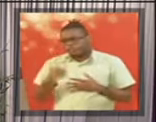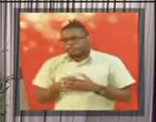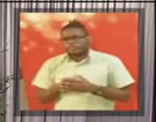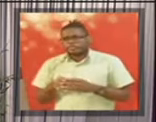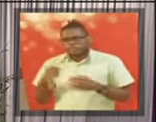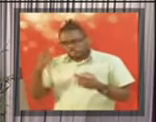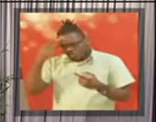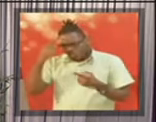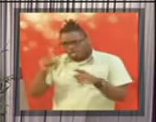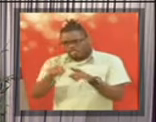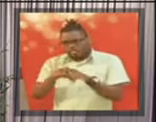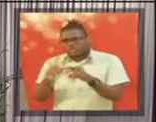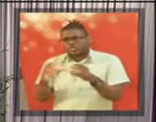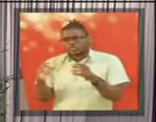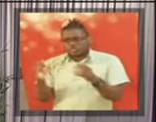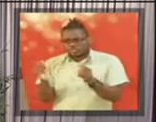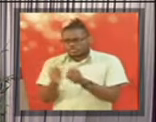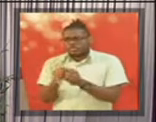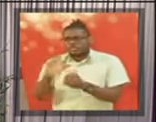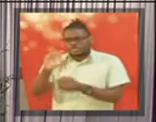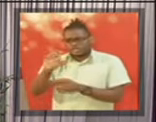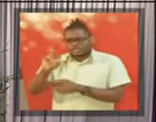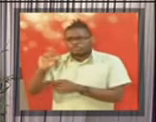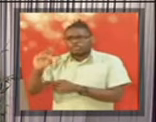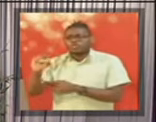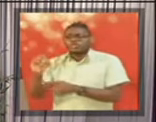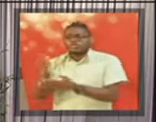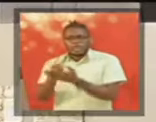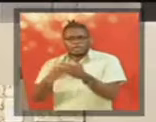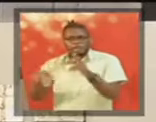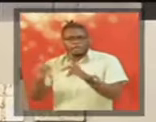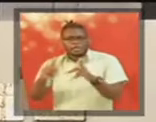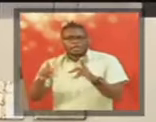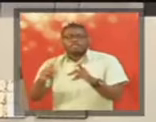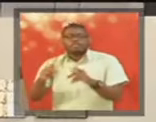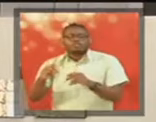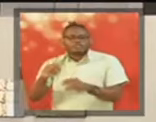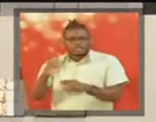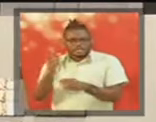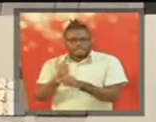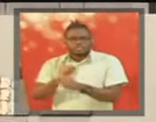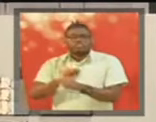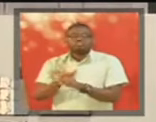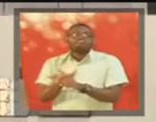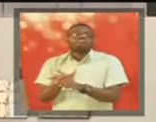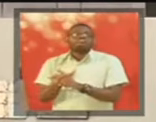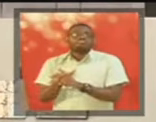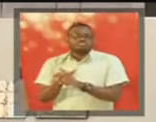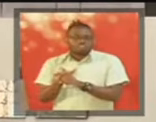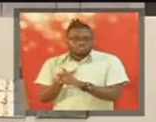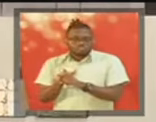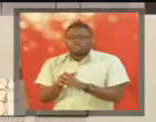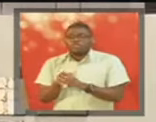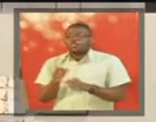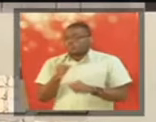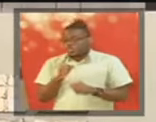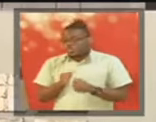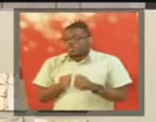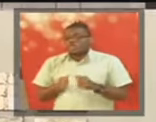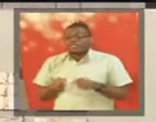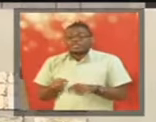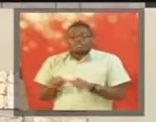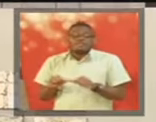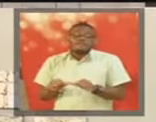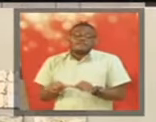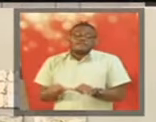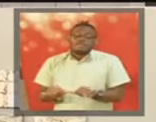have noticed that some patients do take a longer time to fully recover. And in particular, we've noticed a